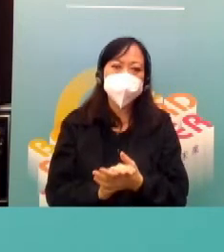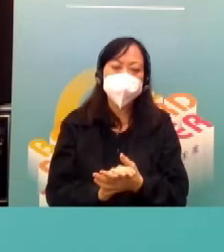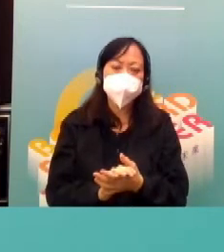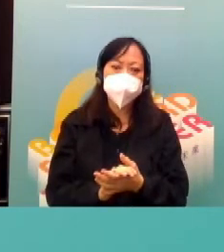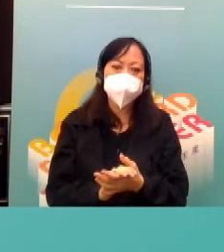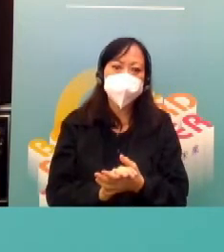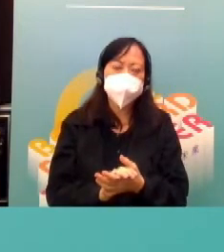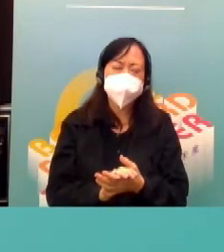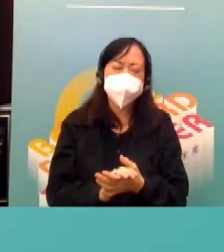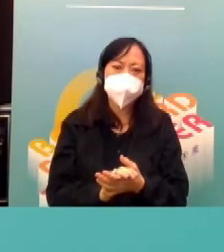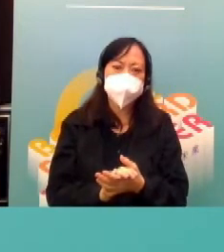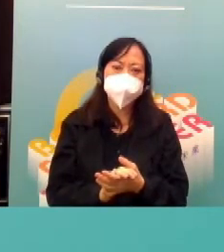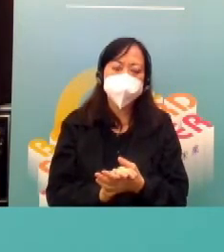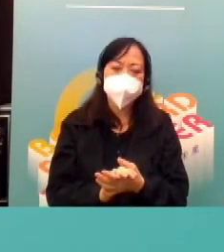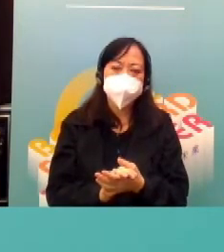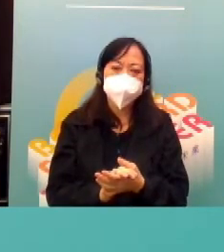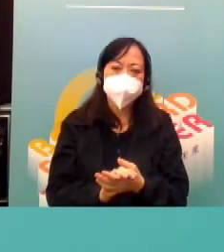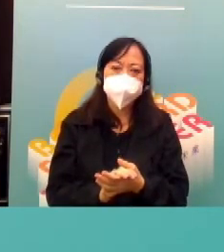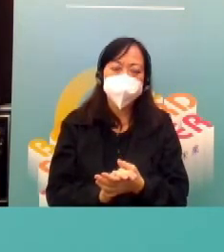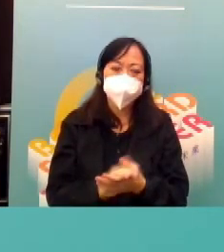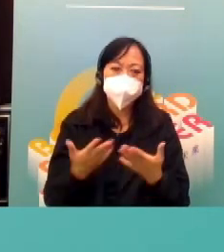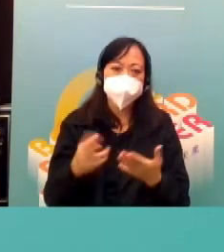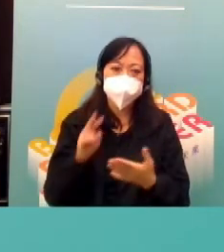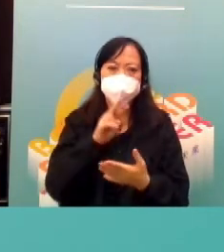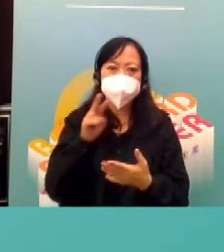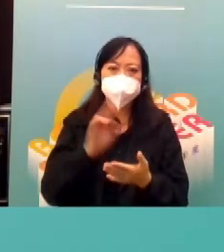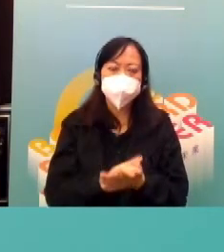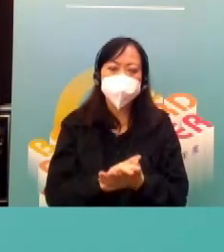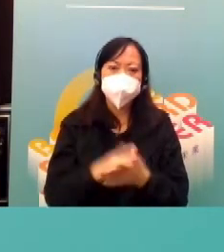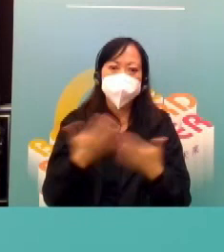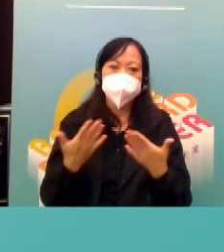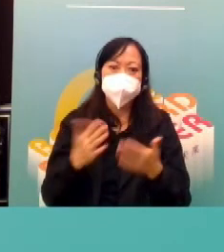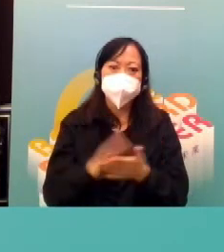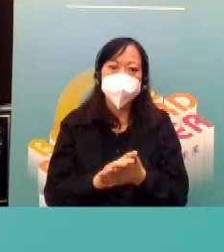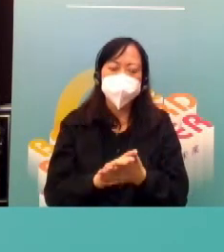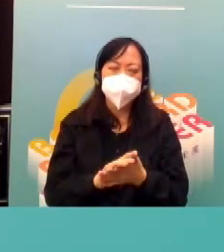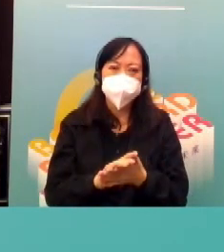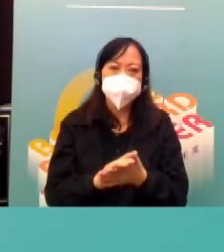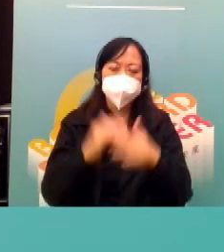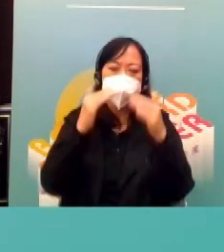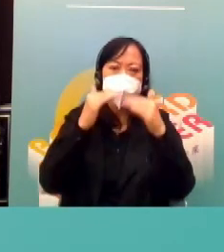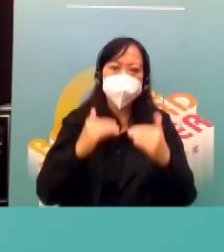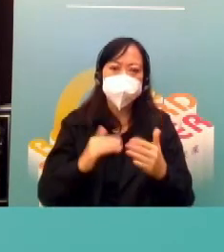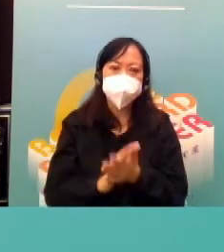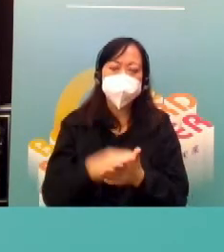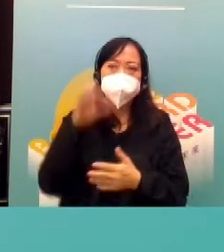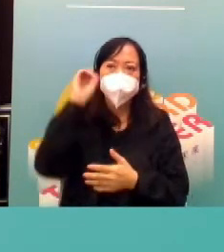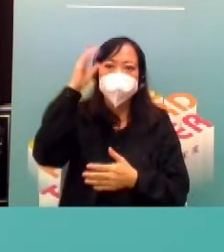into financial innovation. Now that we come down to Mr. Jonathan Wong's presentation to talk about some technological